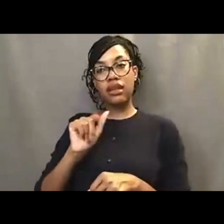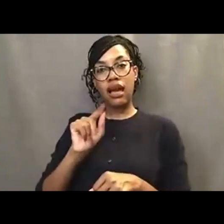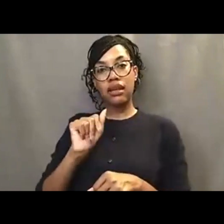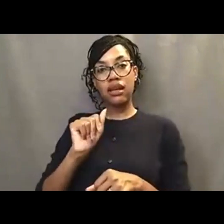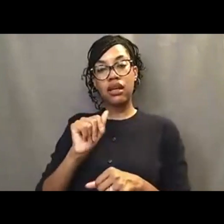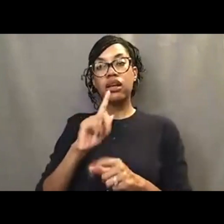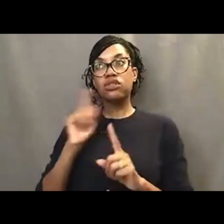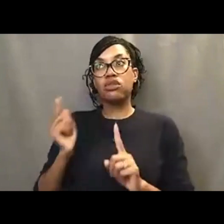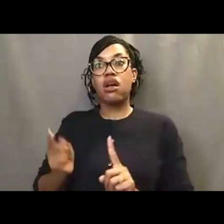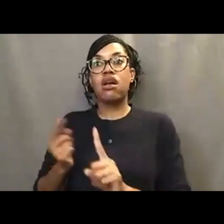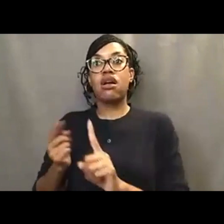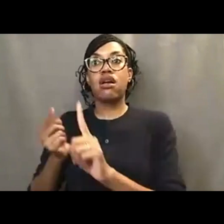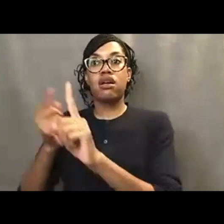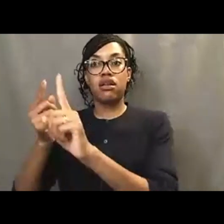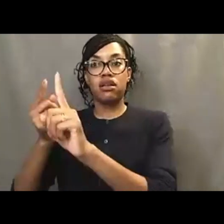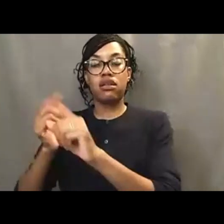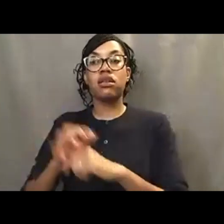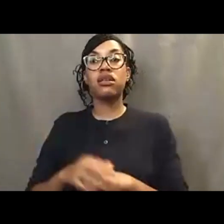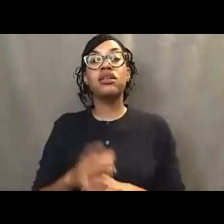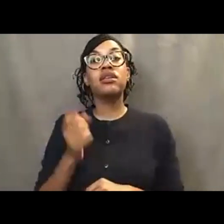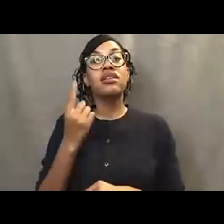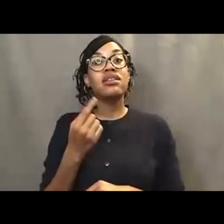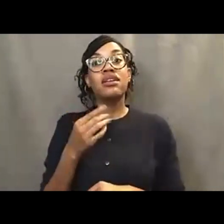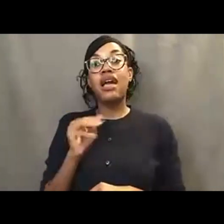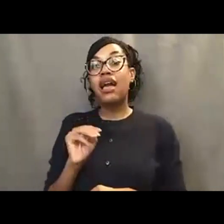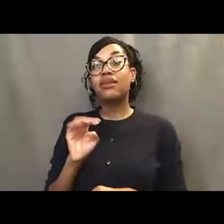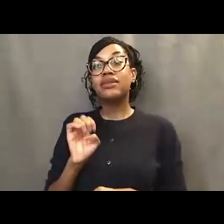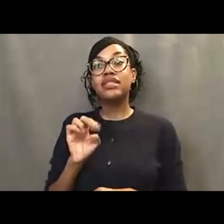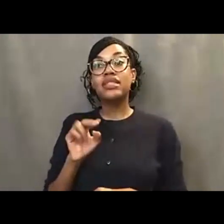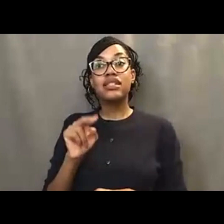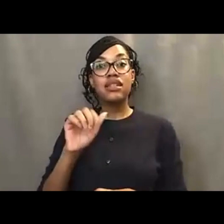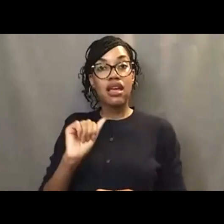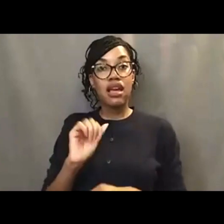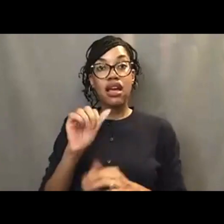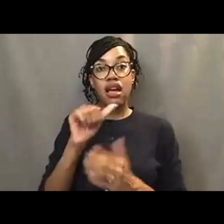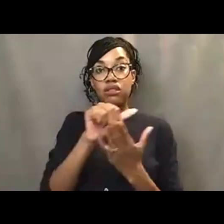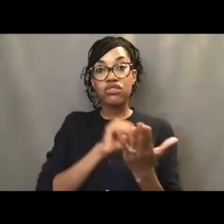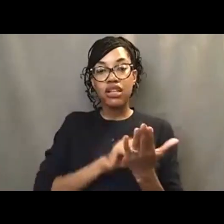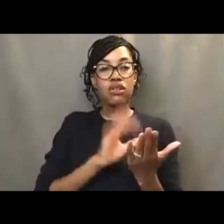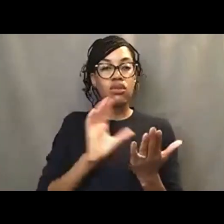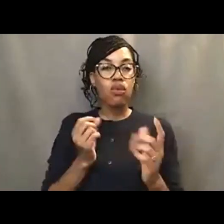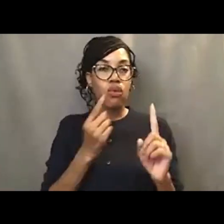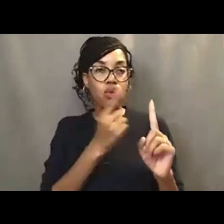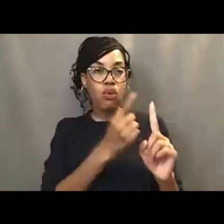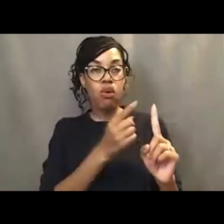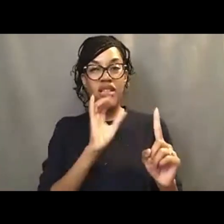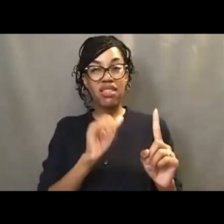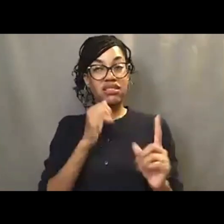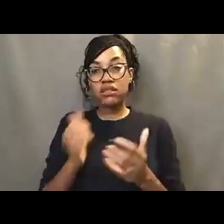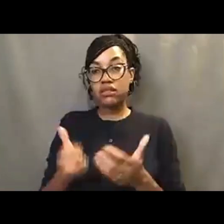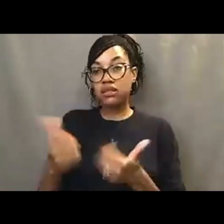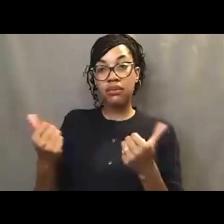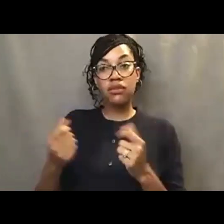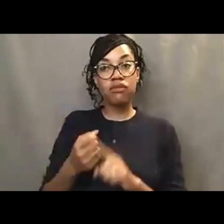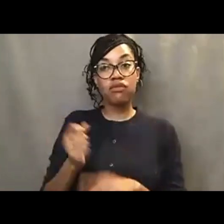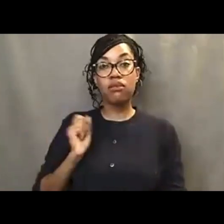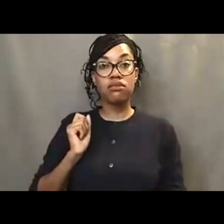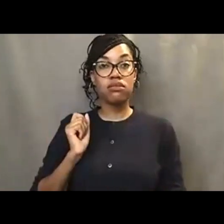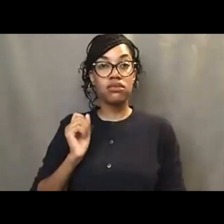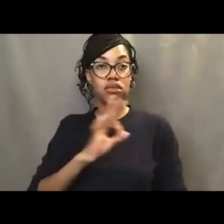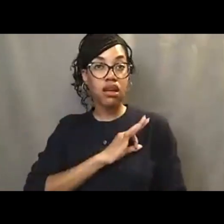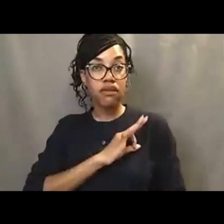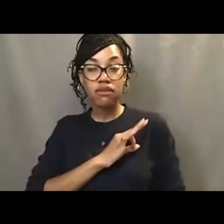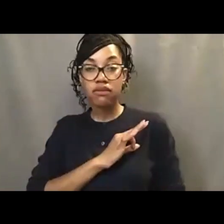agenda MNEA has, it's not a separate agenda from our support staff. It's not a separate